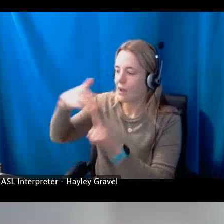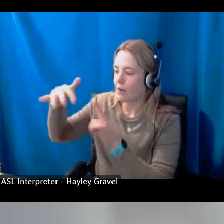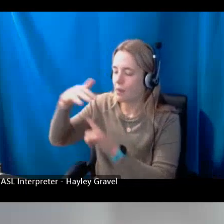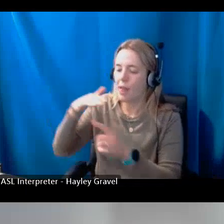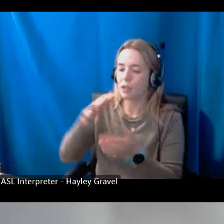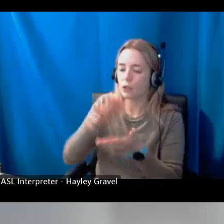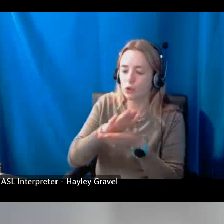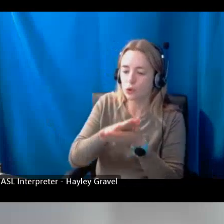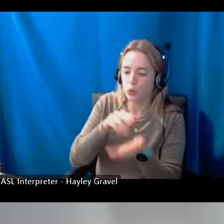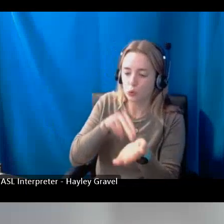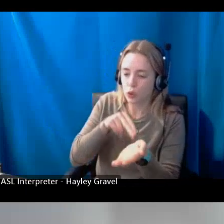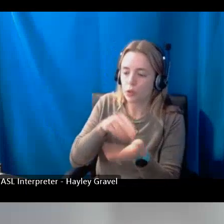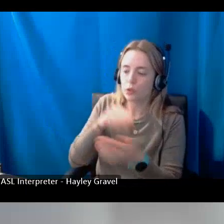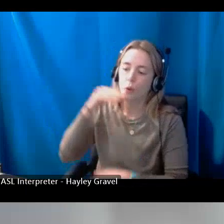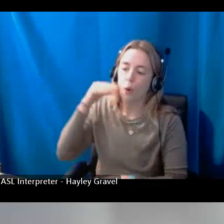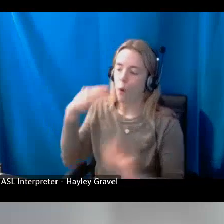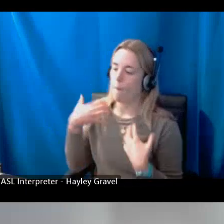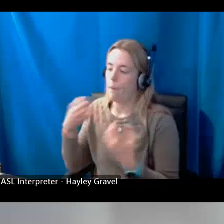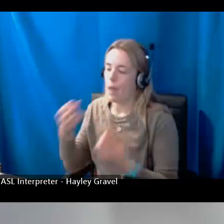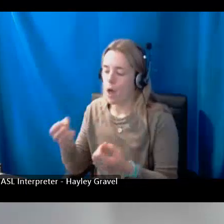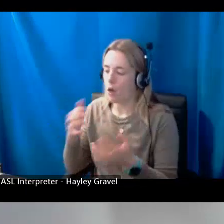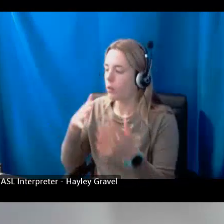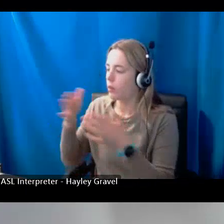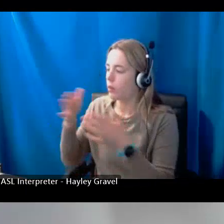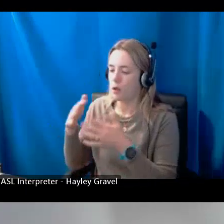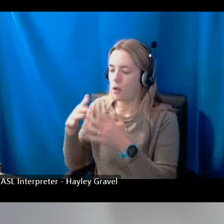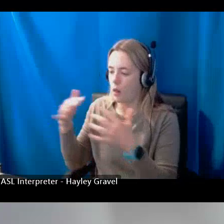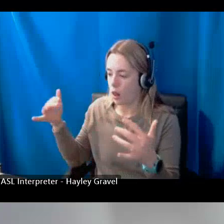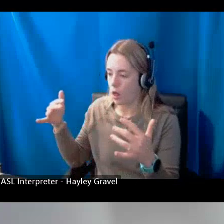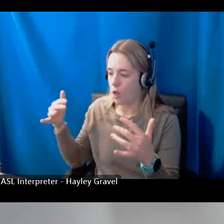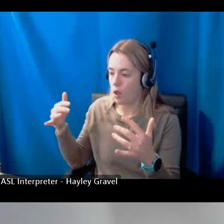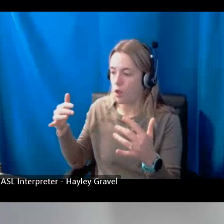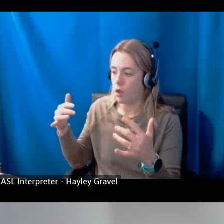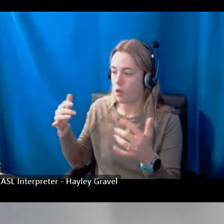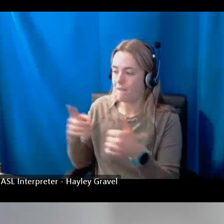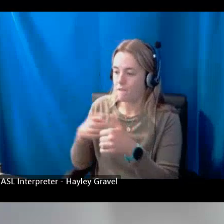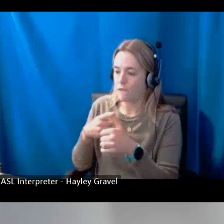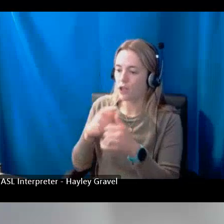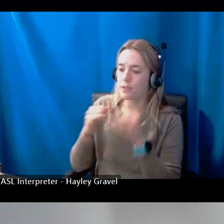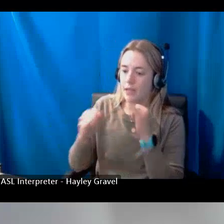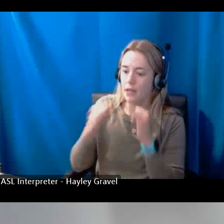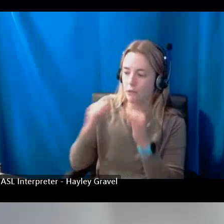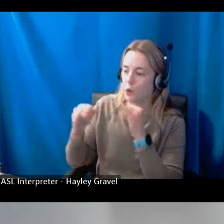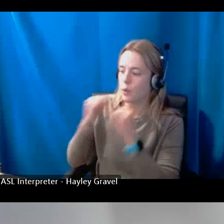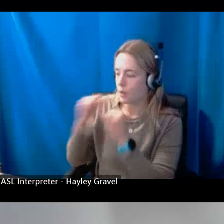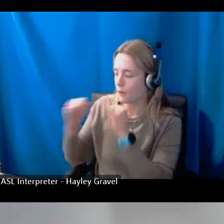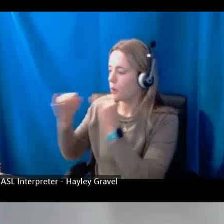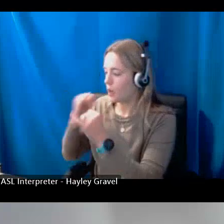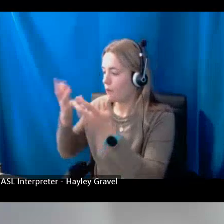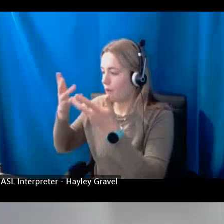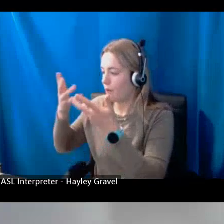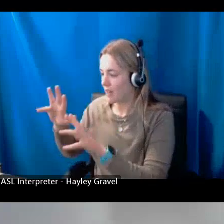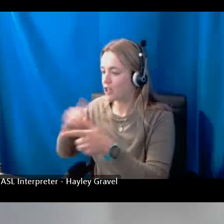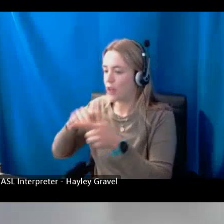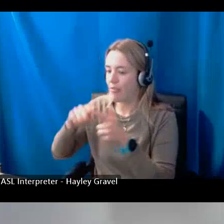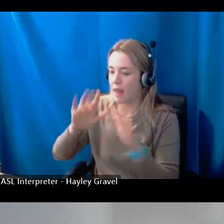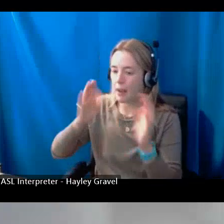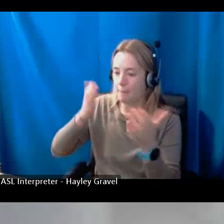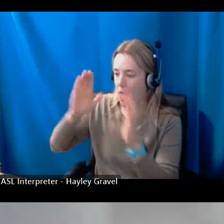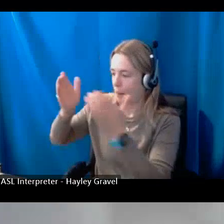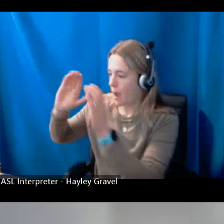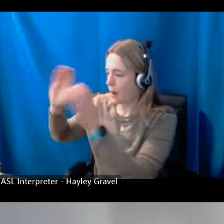I'm using. I kind of want to see their answers and then compare. That's So- perfect. Okay. Perfect.